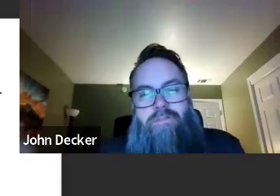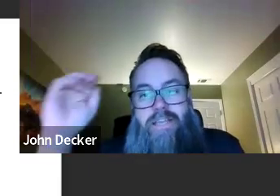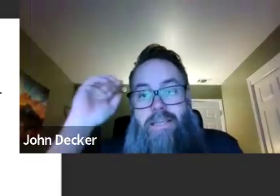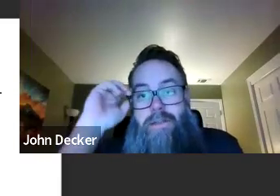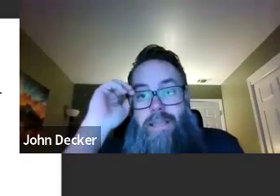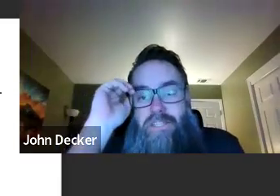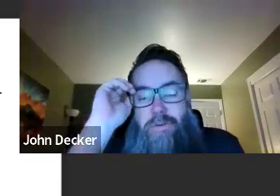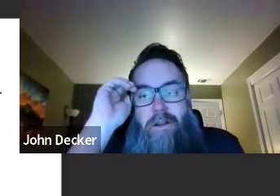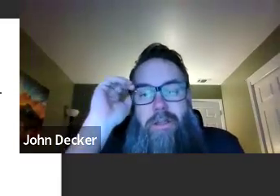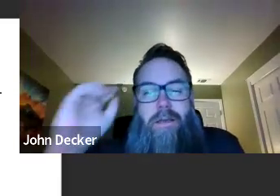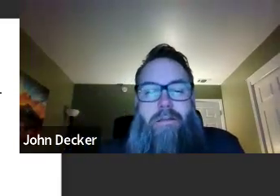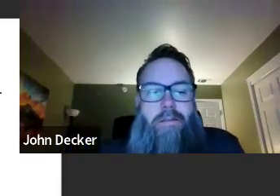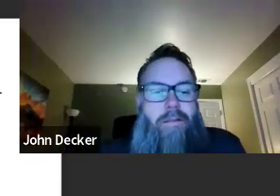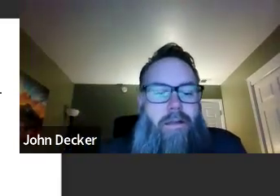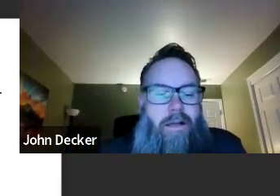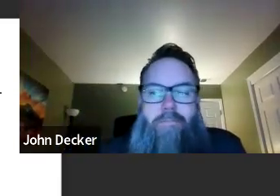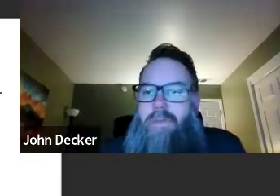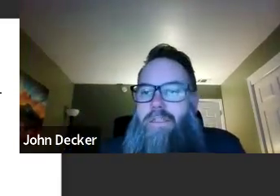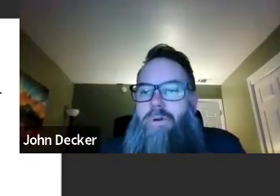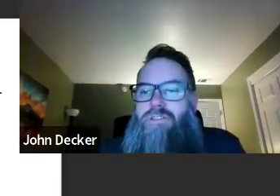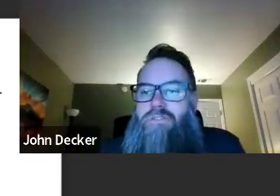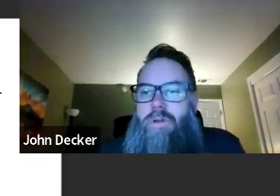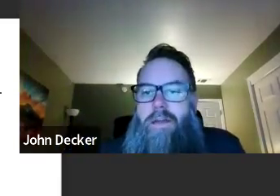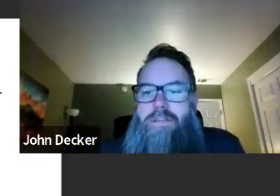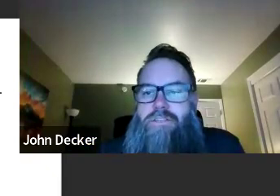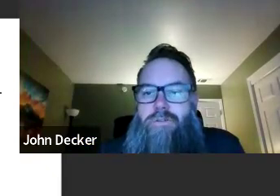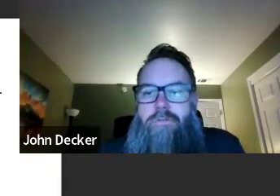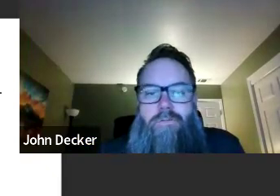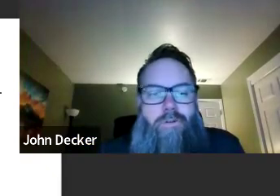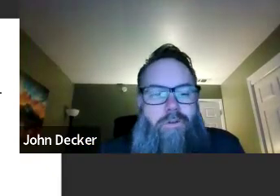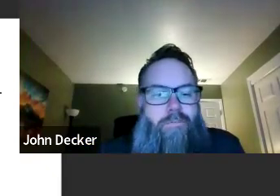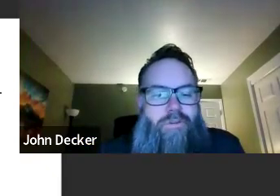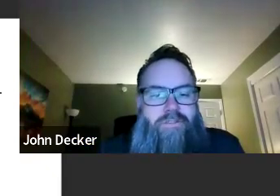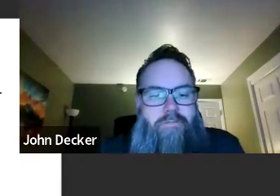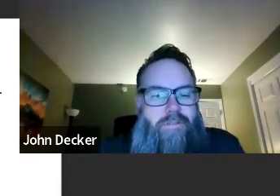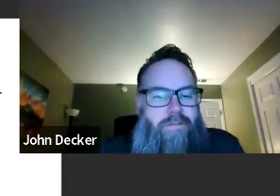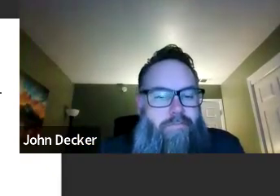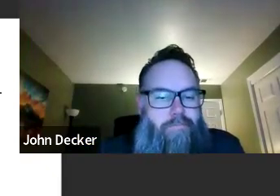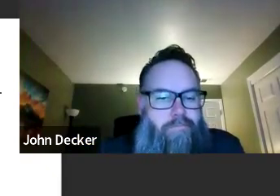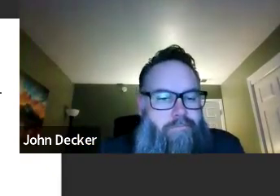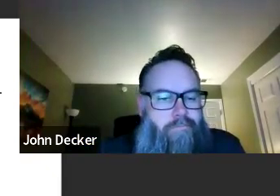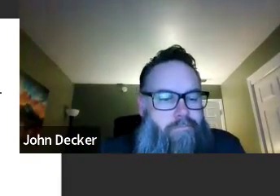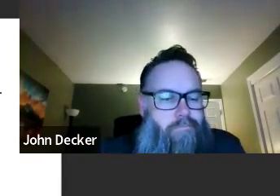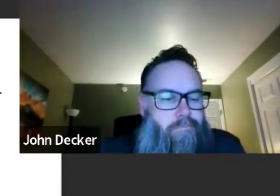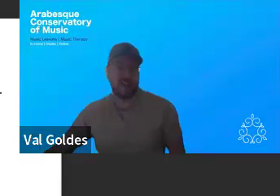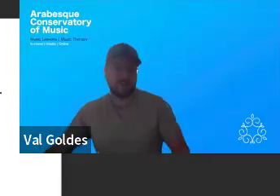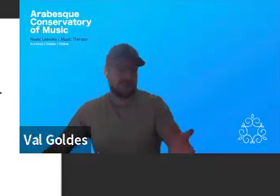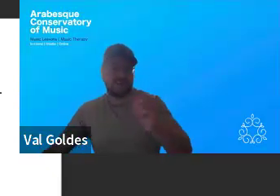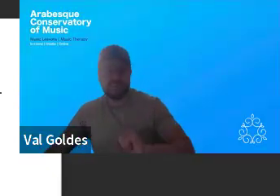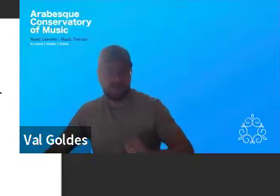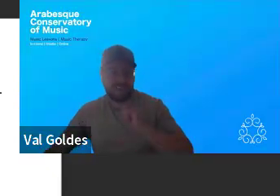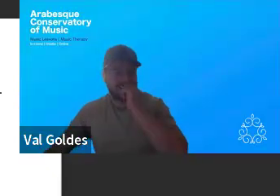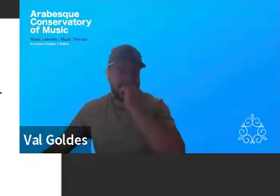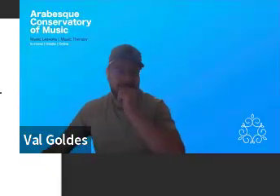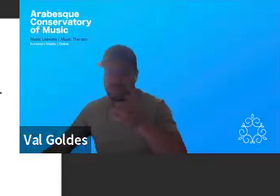catchment area? So we have a 10-county catchment area. And the question is, what counties do you cover for your in-person services? Perfect.